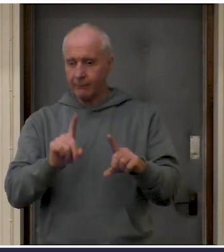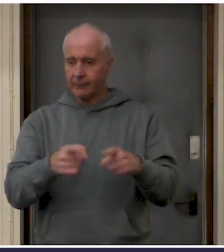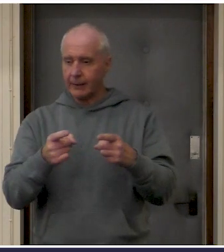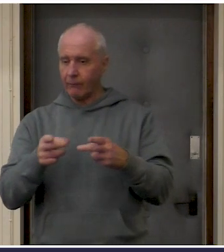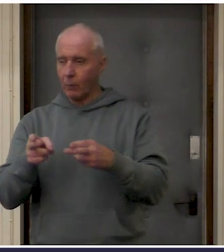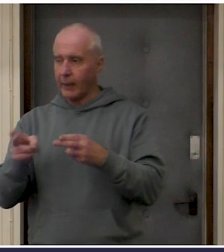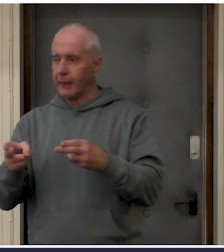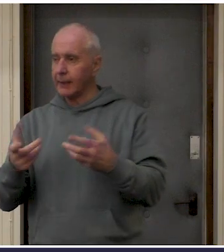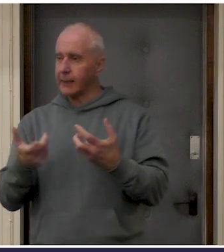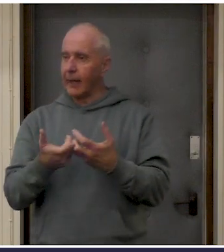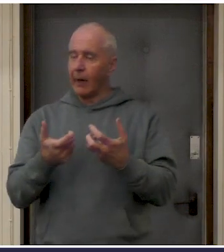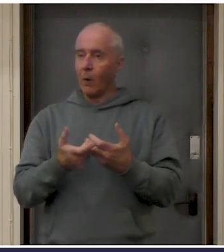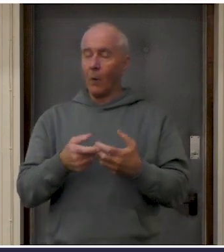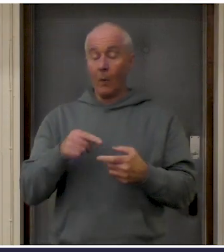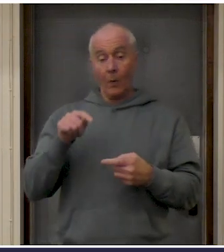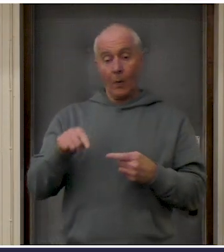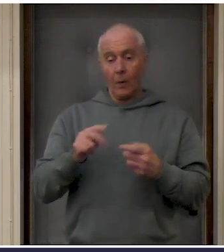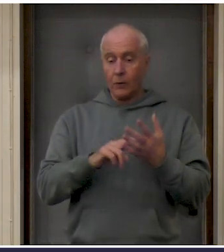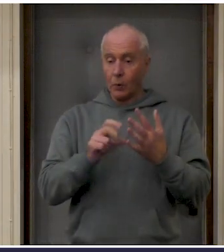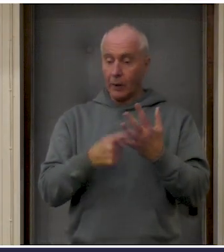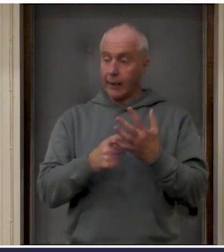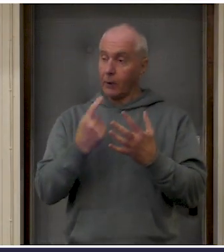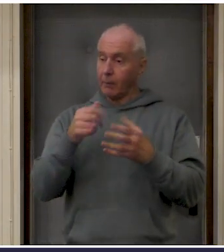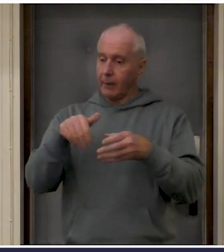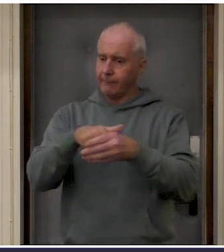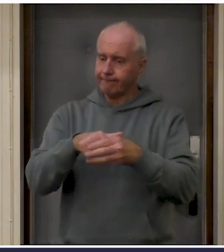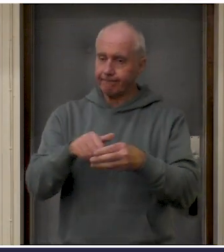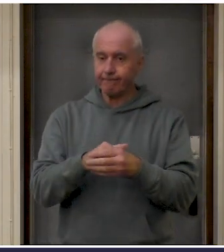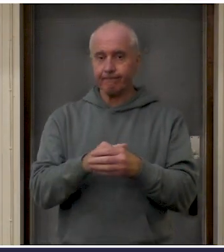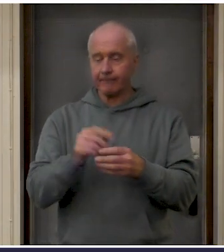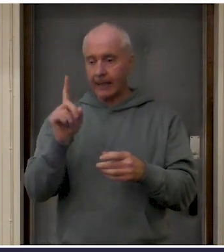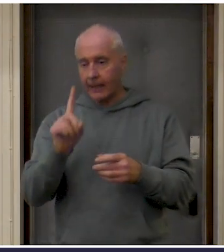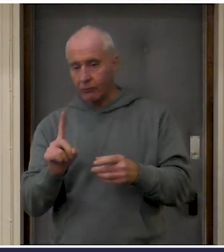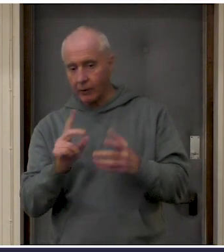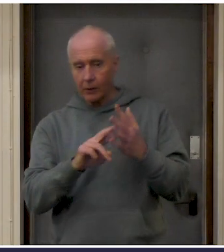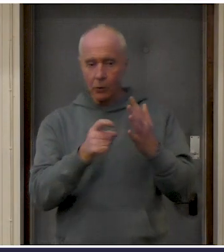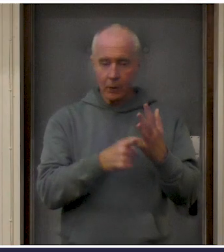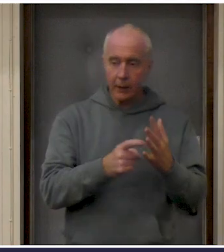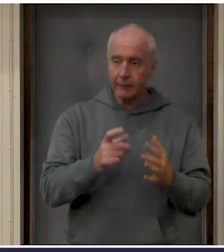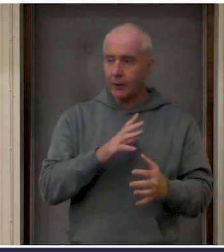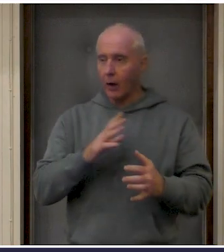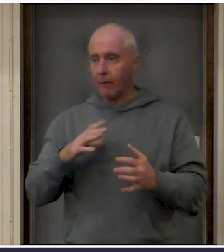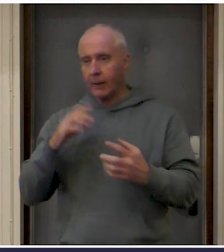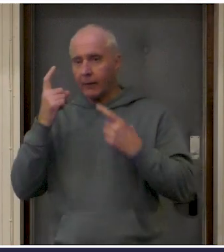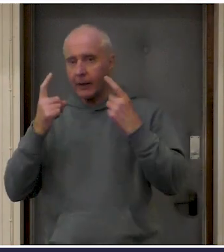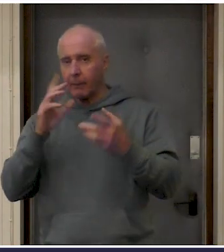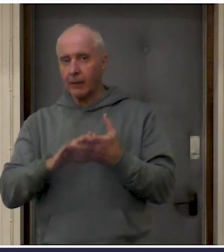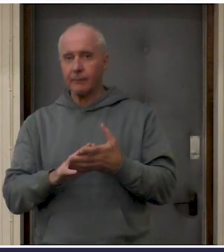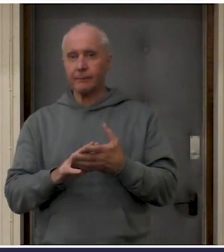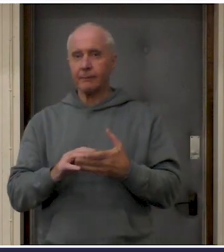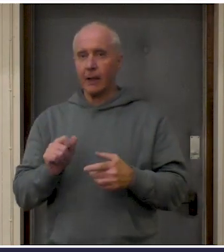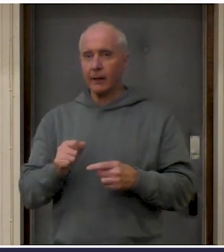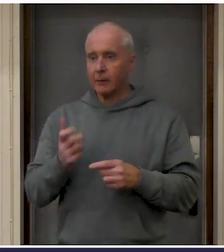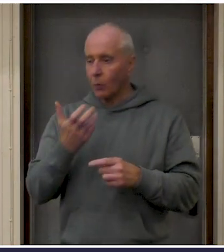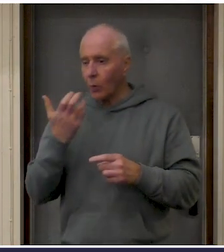first examples of nuclear to electricity. But the Army were thinking about, well, how can I get the heat to power to warm my bases